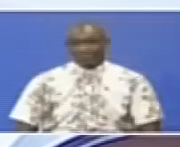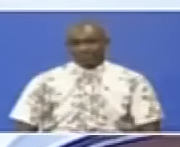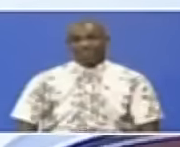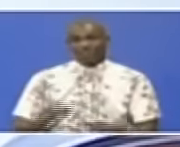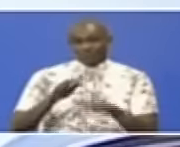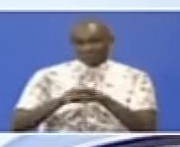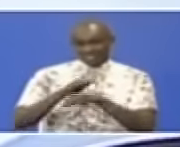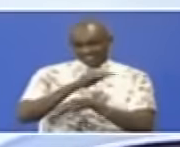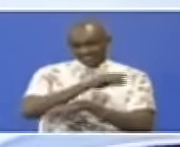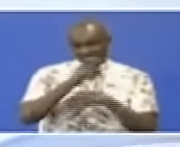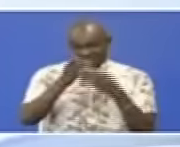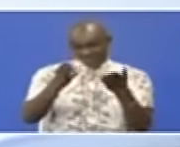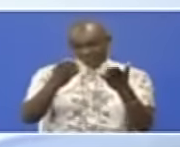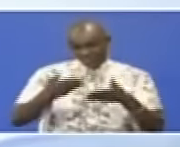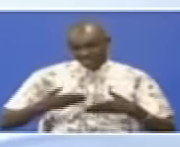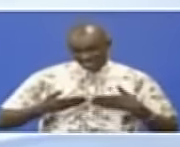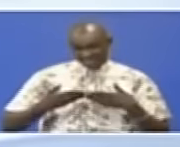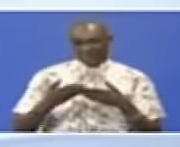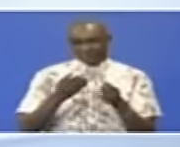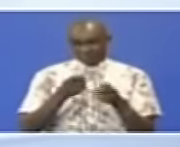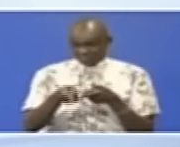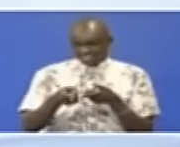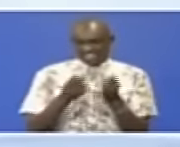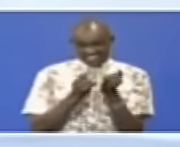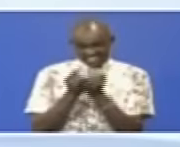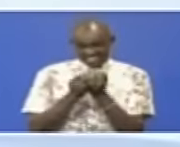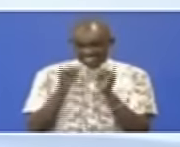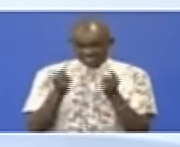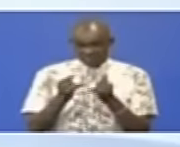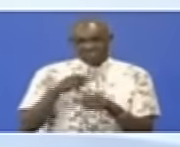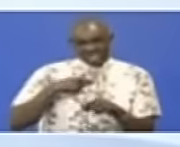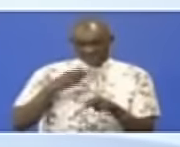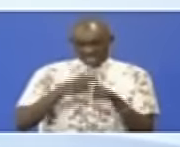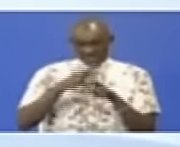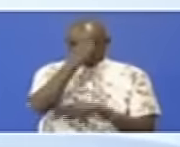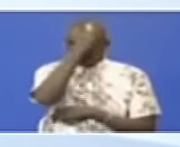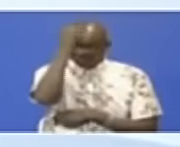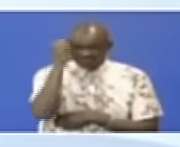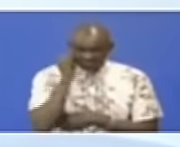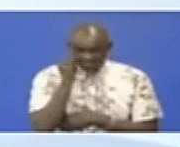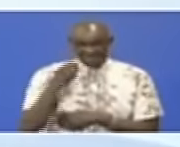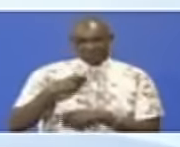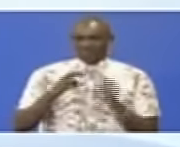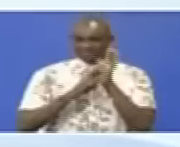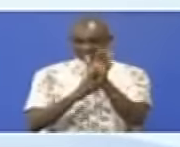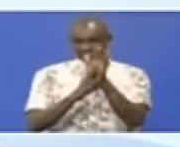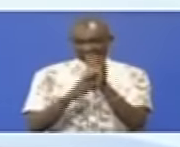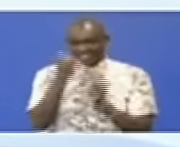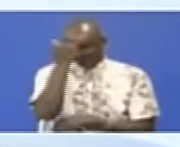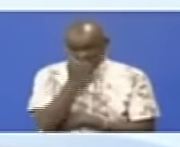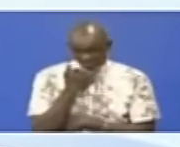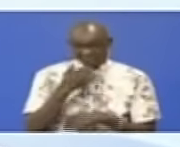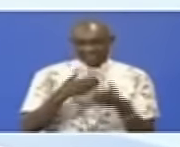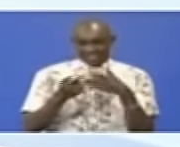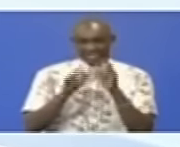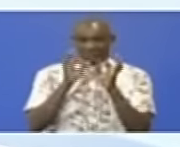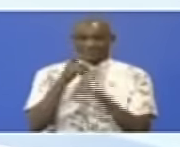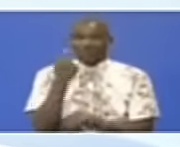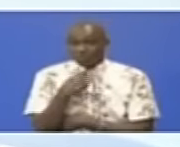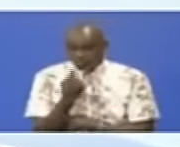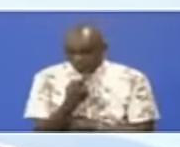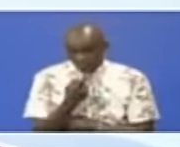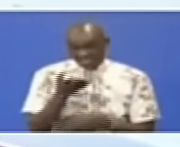A very good evening to you. Welcome to the Weekend Prime. My name is Najma Ismail, sitting in for Yvonne Okwara Matole, our sign language